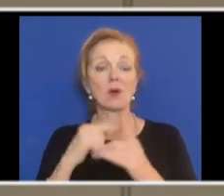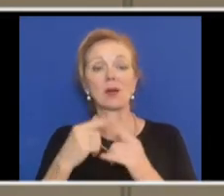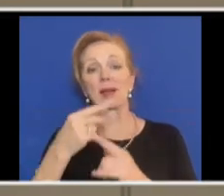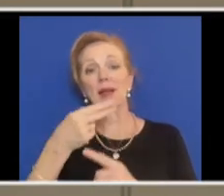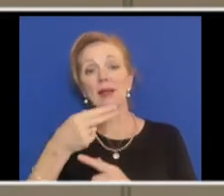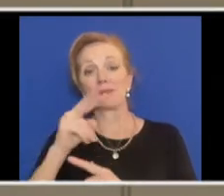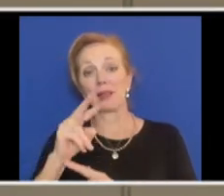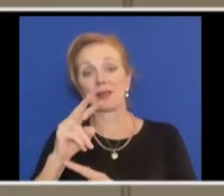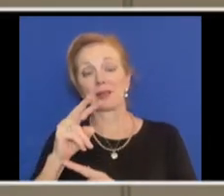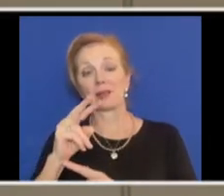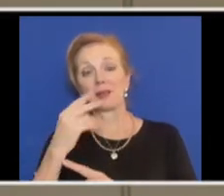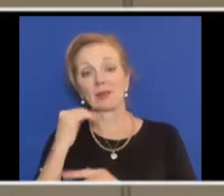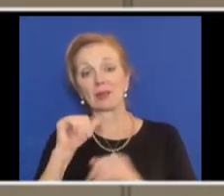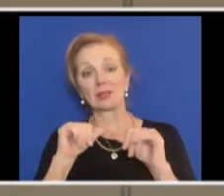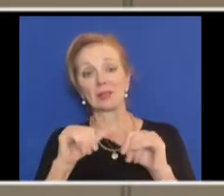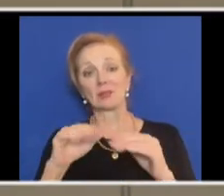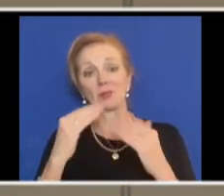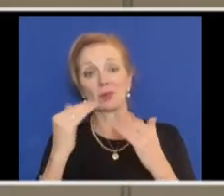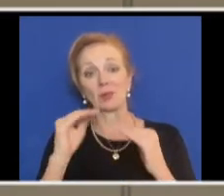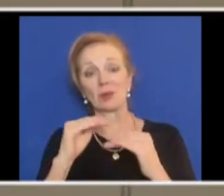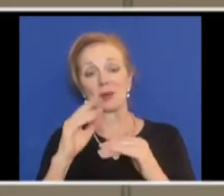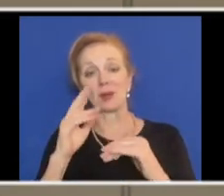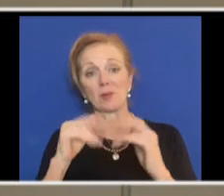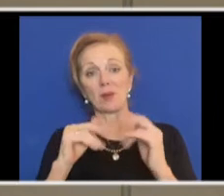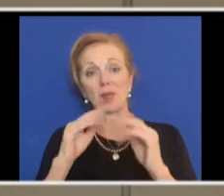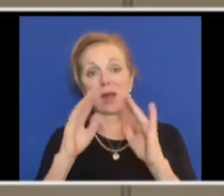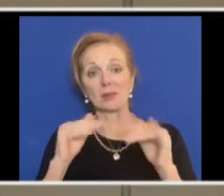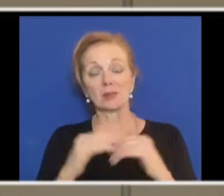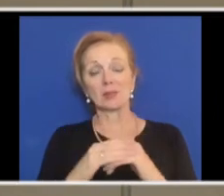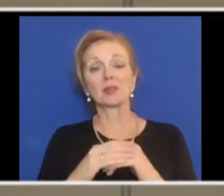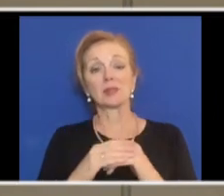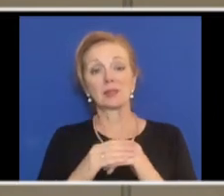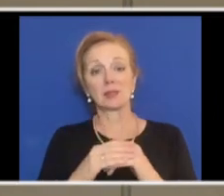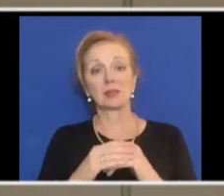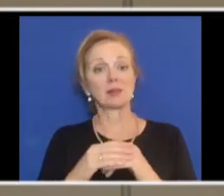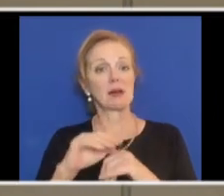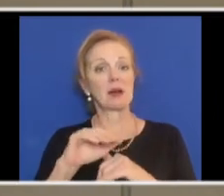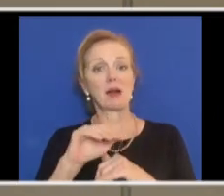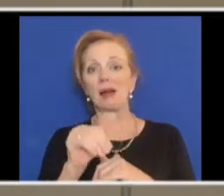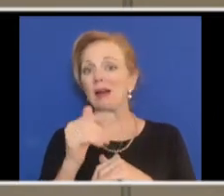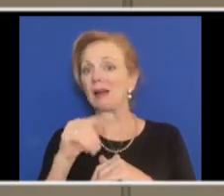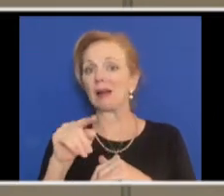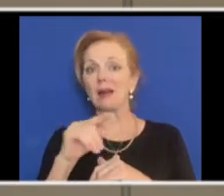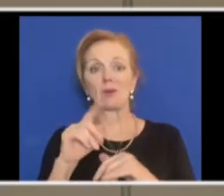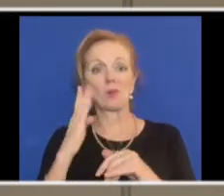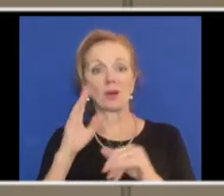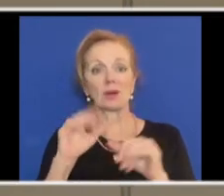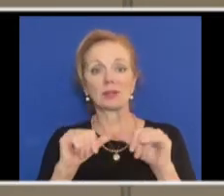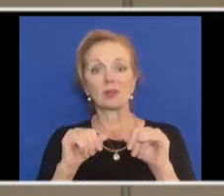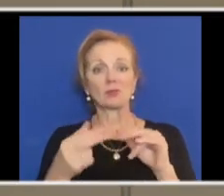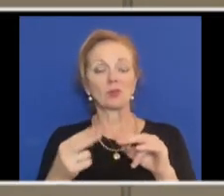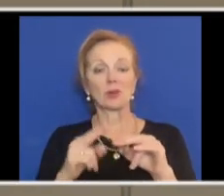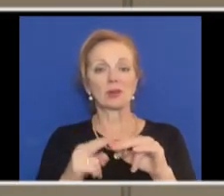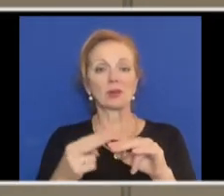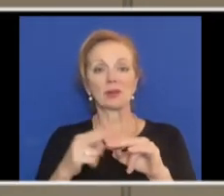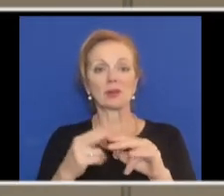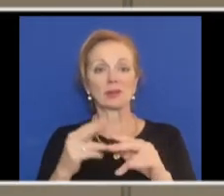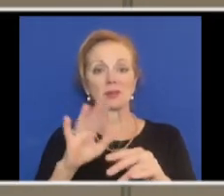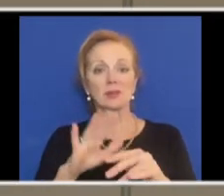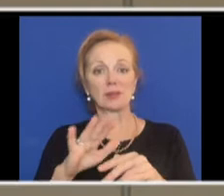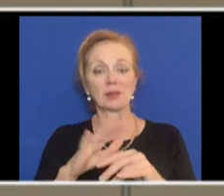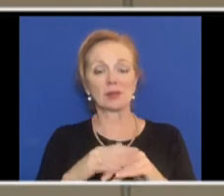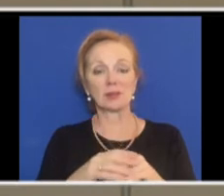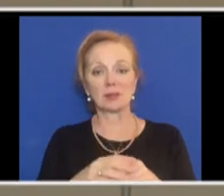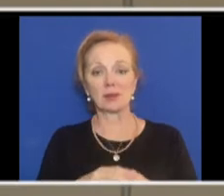now and if we continue to restrict the building of housing any any it's just going to continue to rise I'll give you anecdote